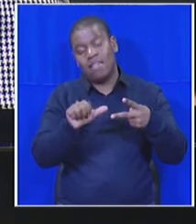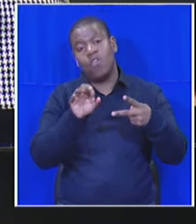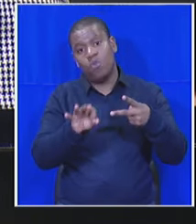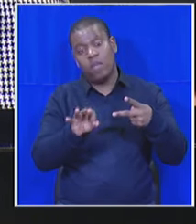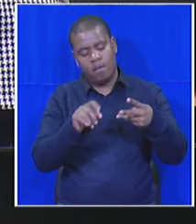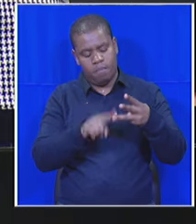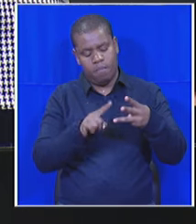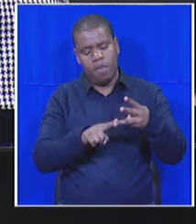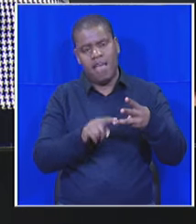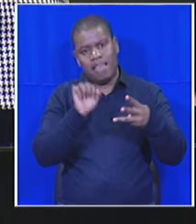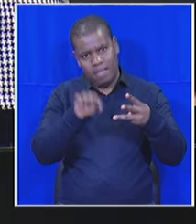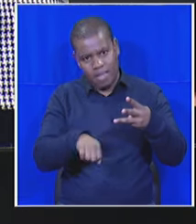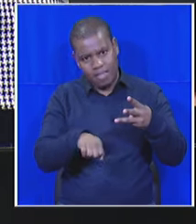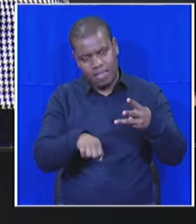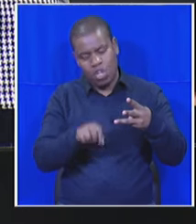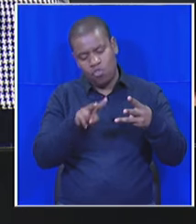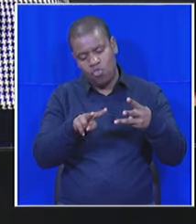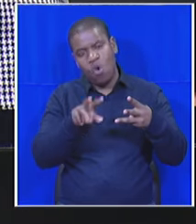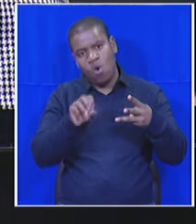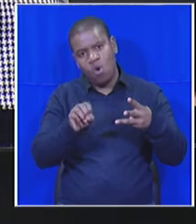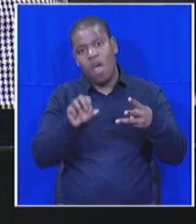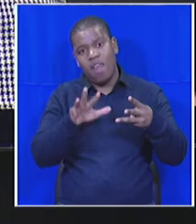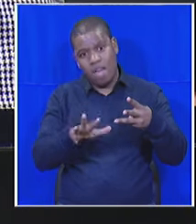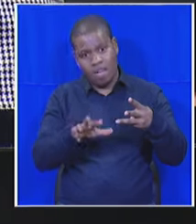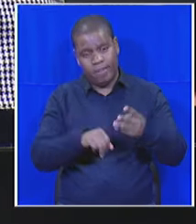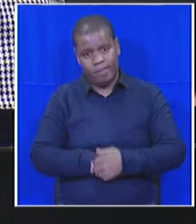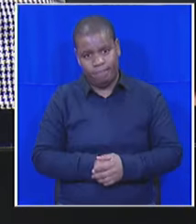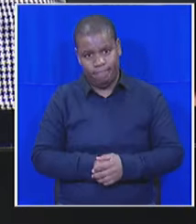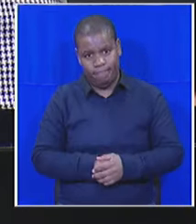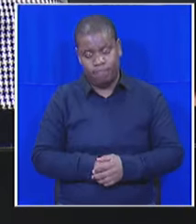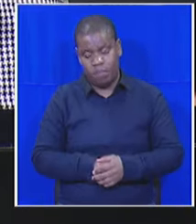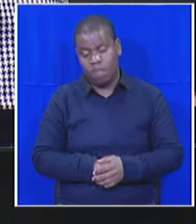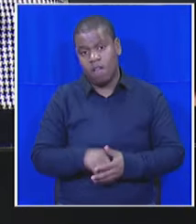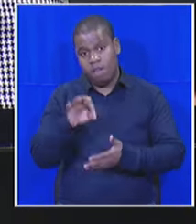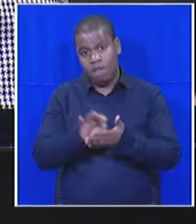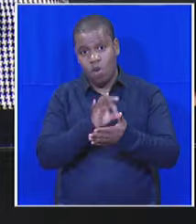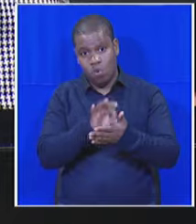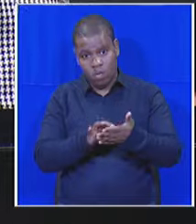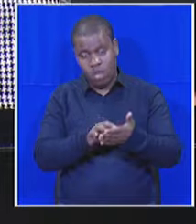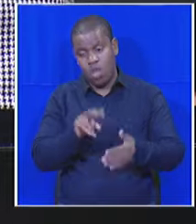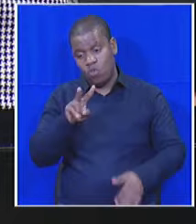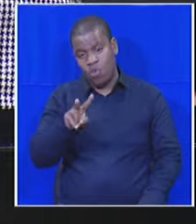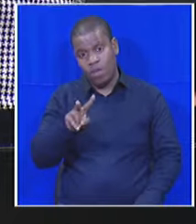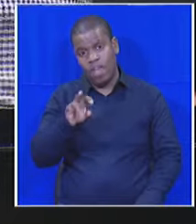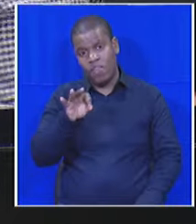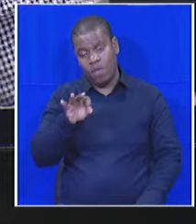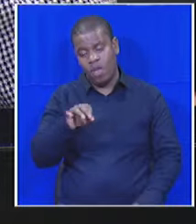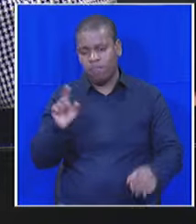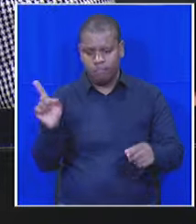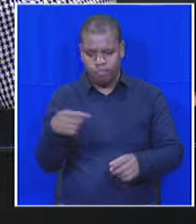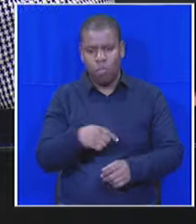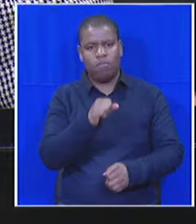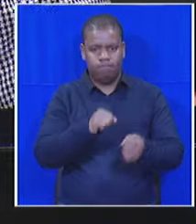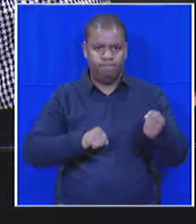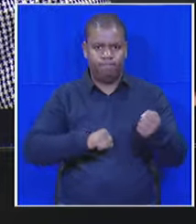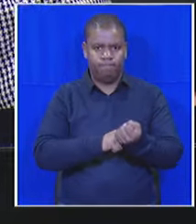the yes 209. The vote 23 is accordingly agreed to.